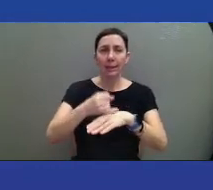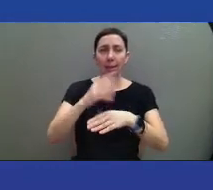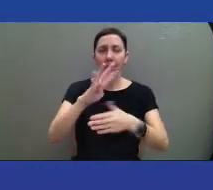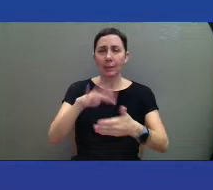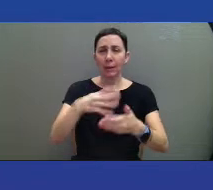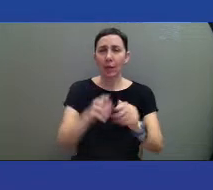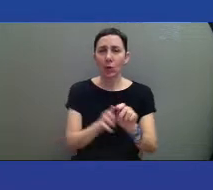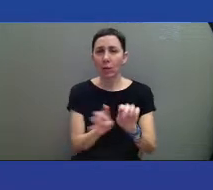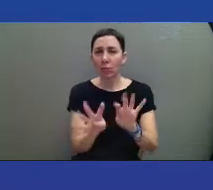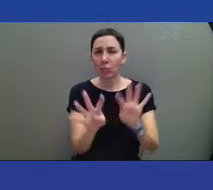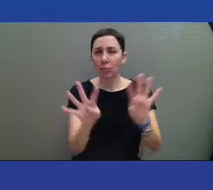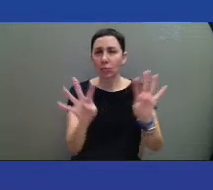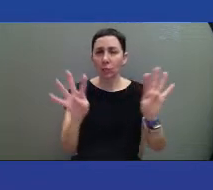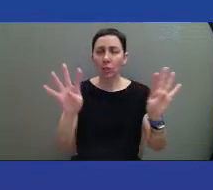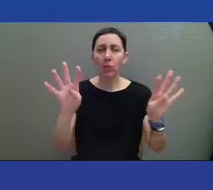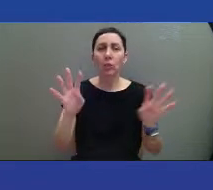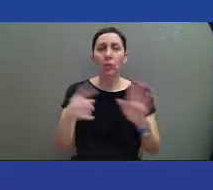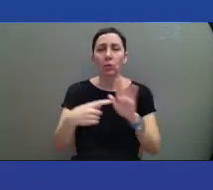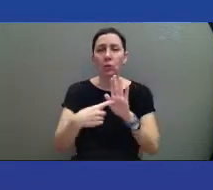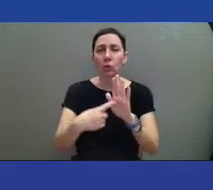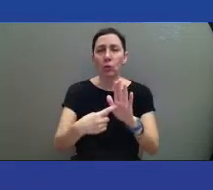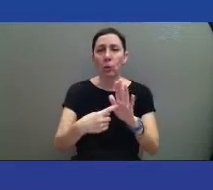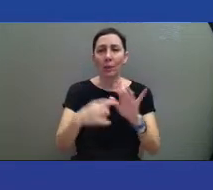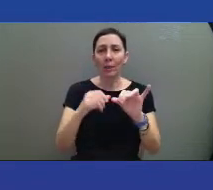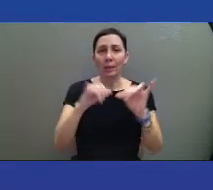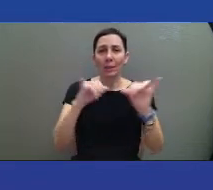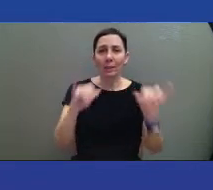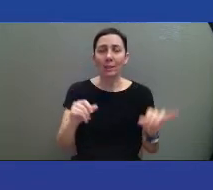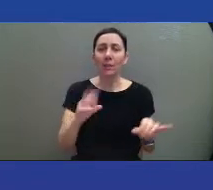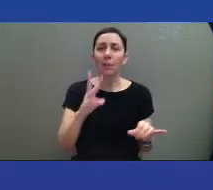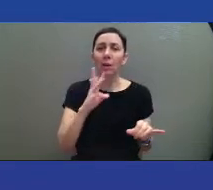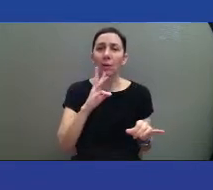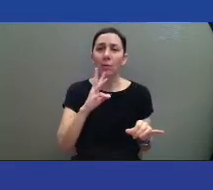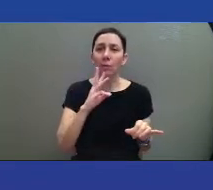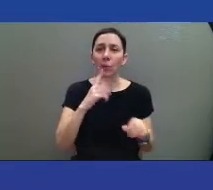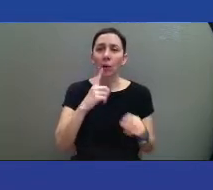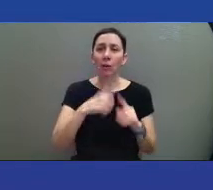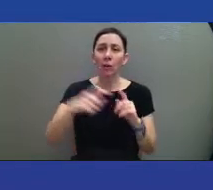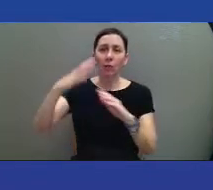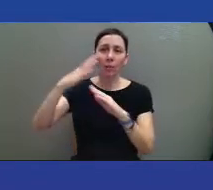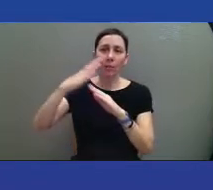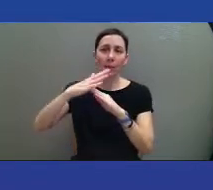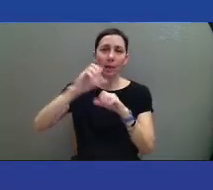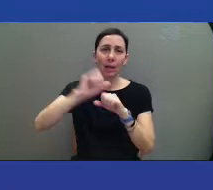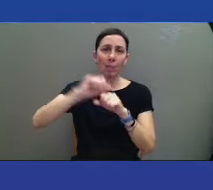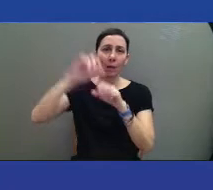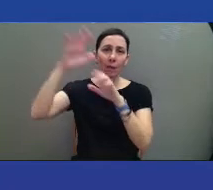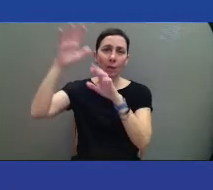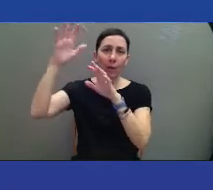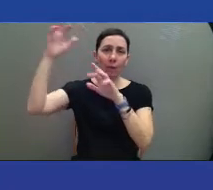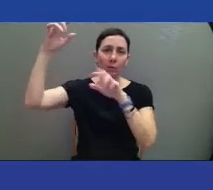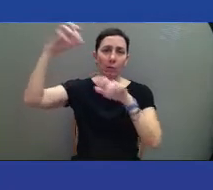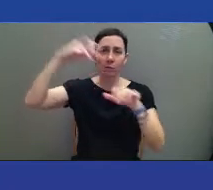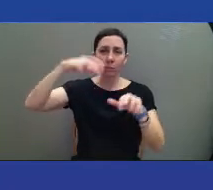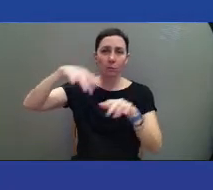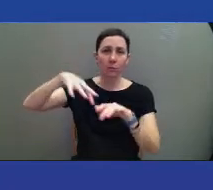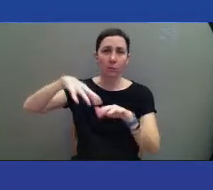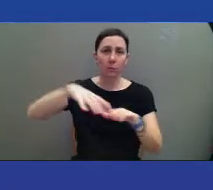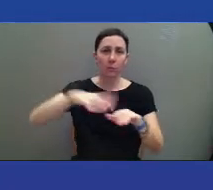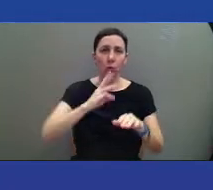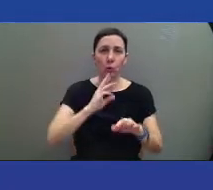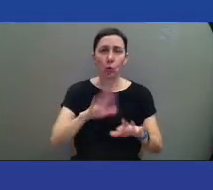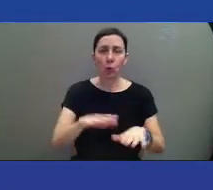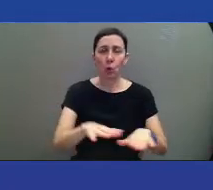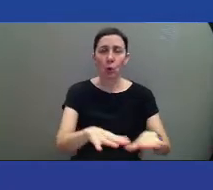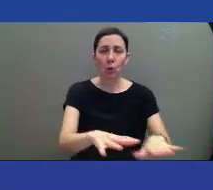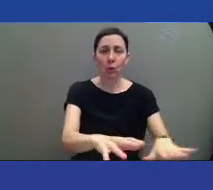system of the Ahupua'a, which shows the water coming down from the top of the mountain all the way down to the ocean. And there are black